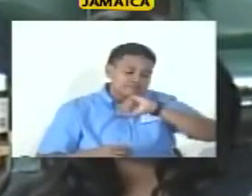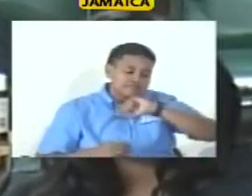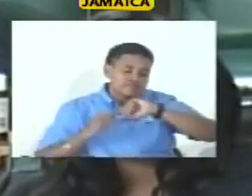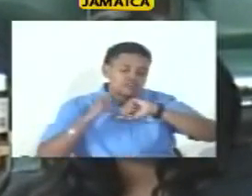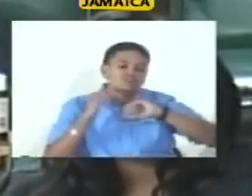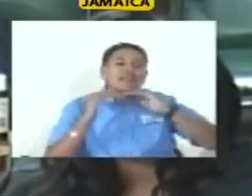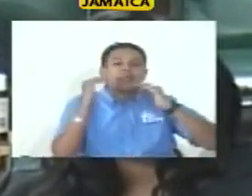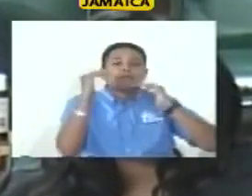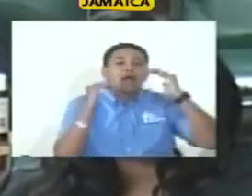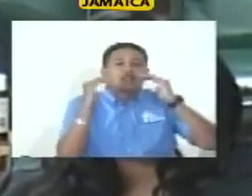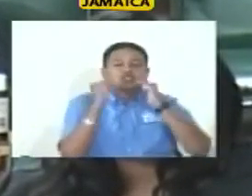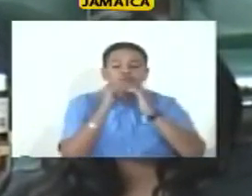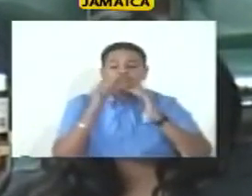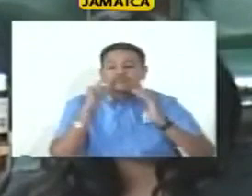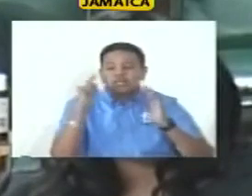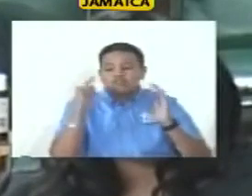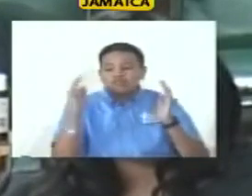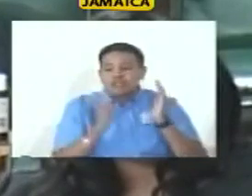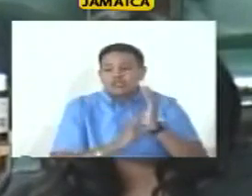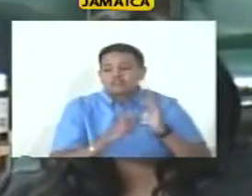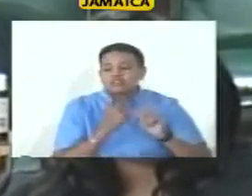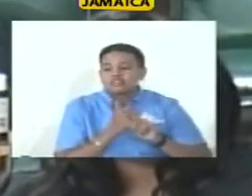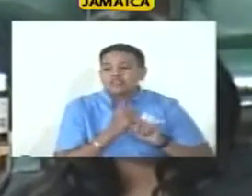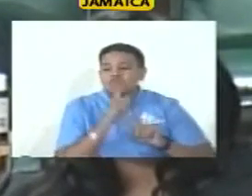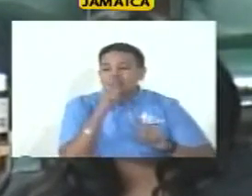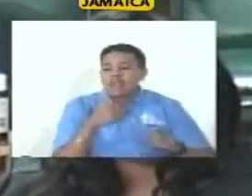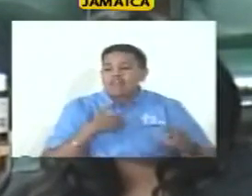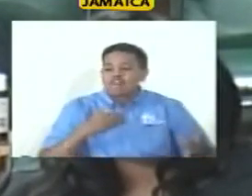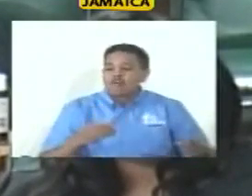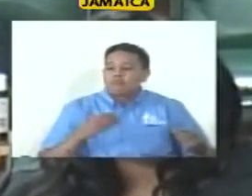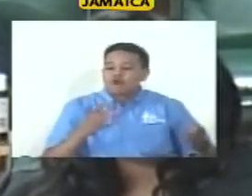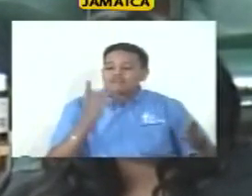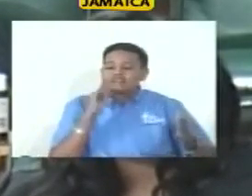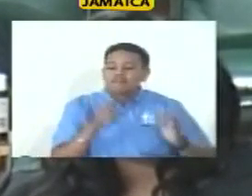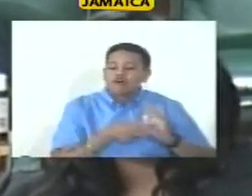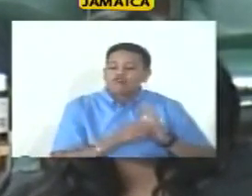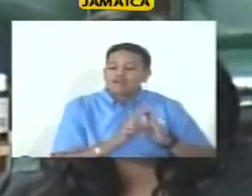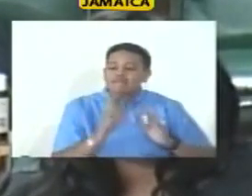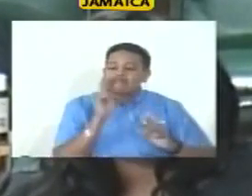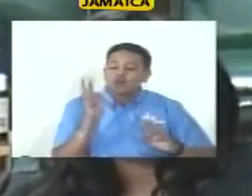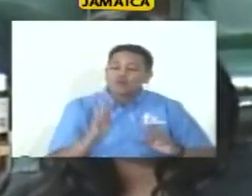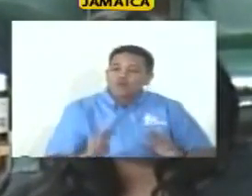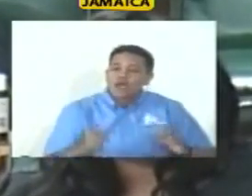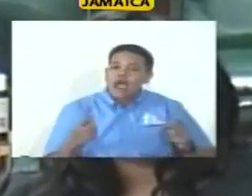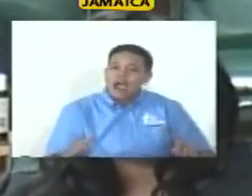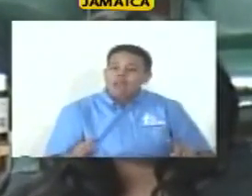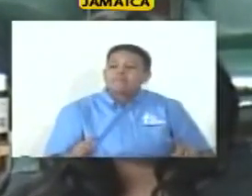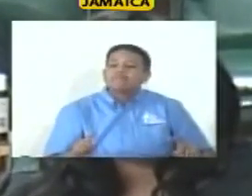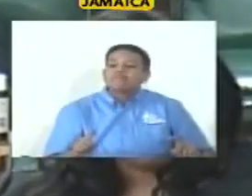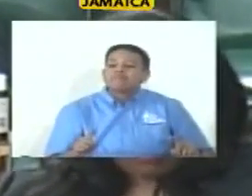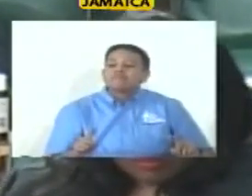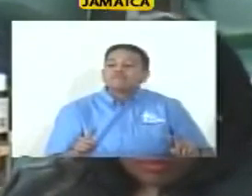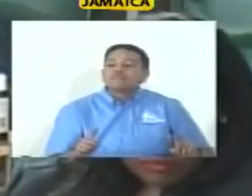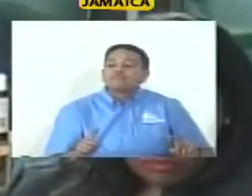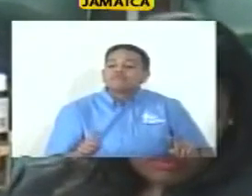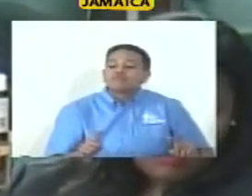balanced with the recognition that there is a provision for review, such that there are